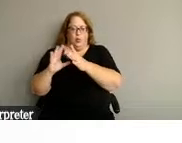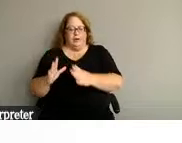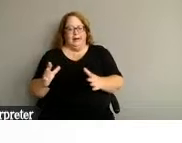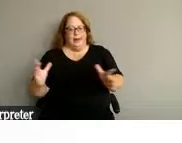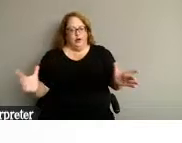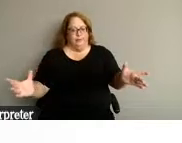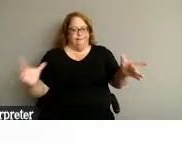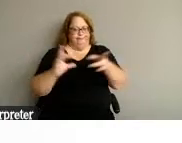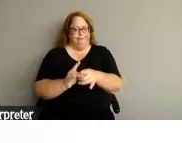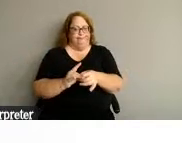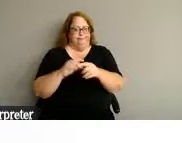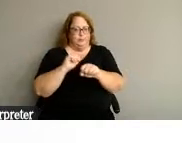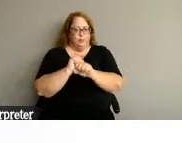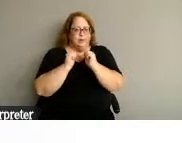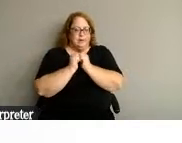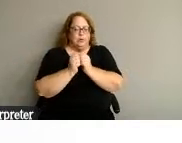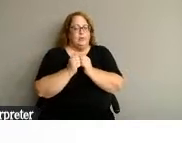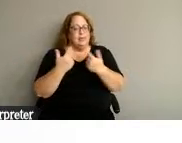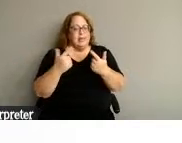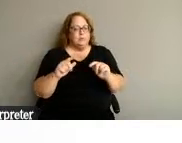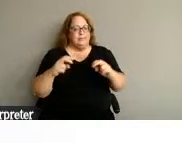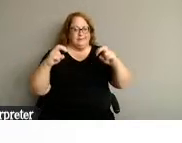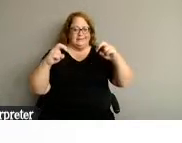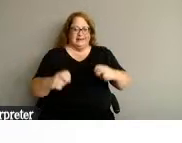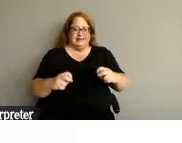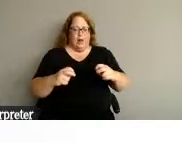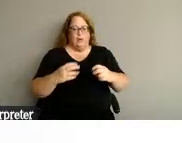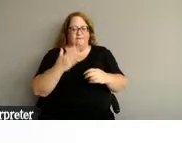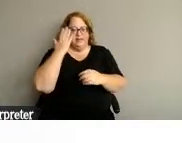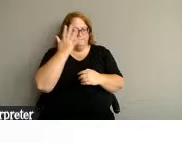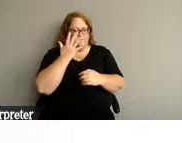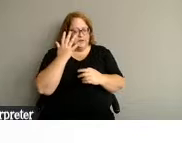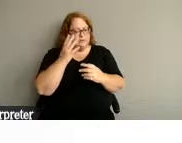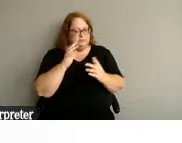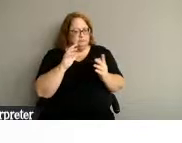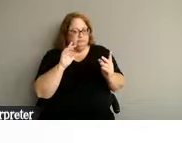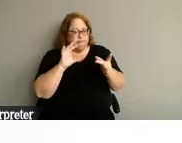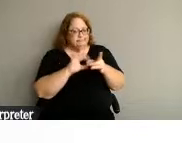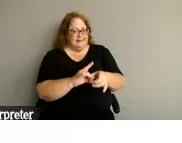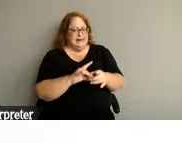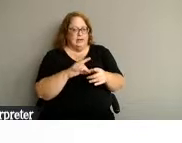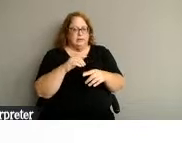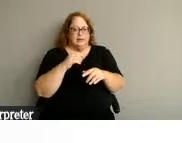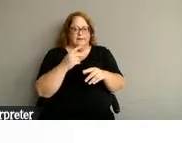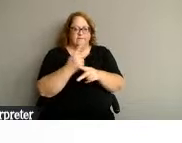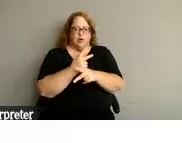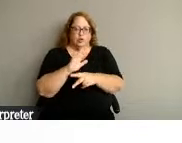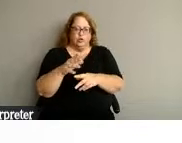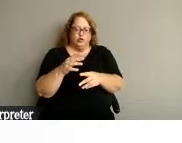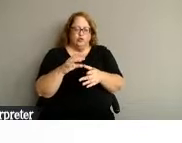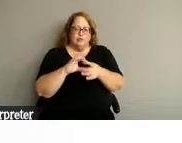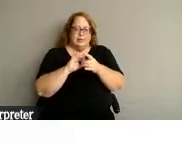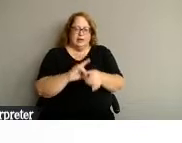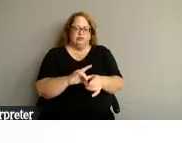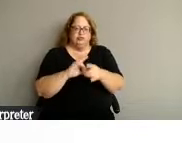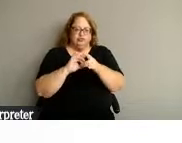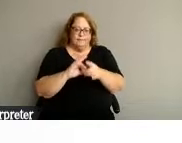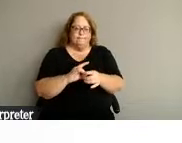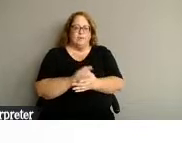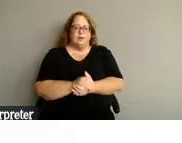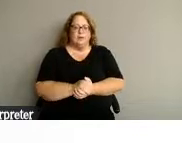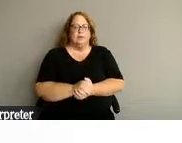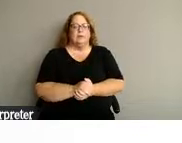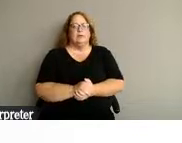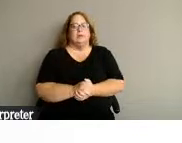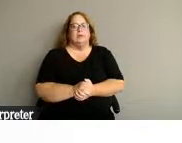coordinator director. It allows them to sit down and have that face-to-face connection and work through that relationship and those focus areas.